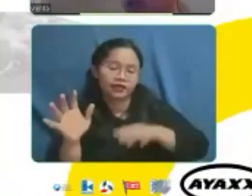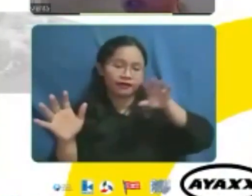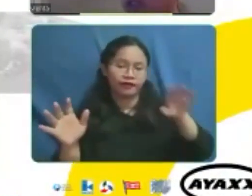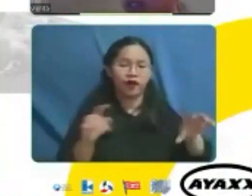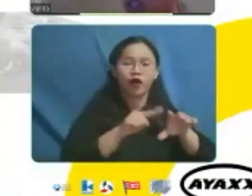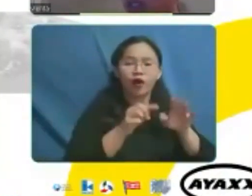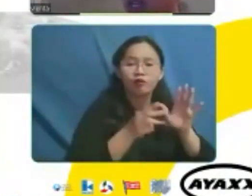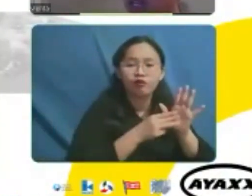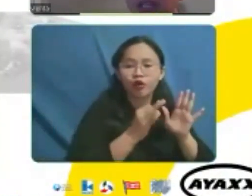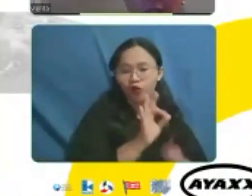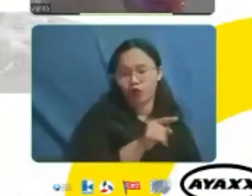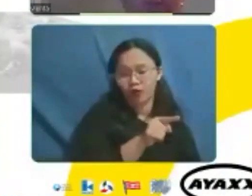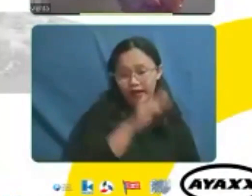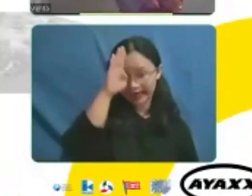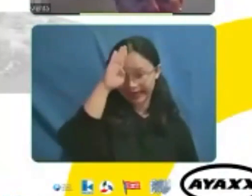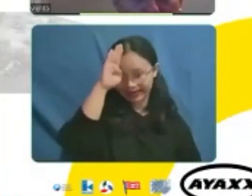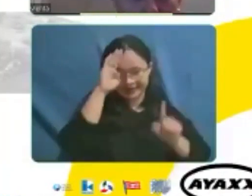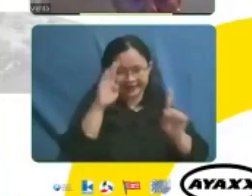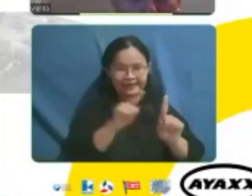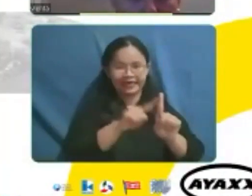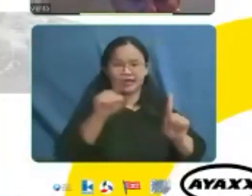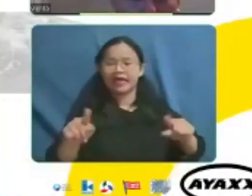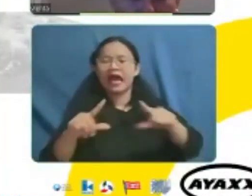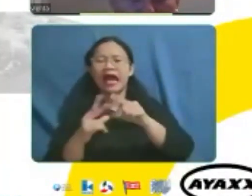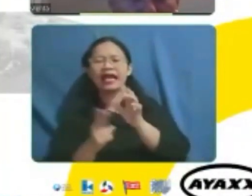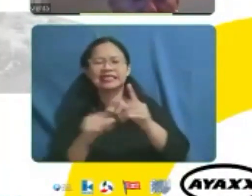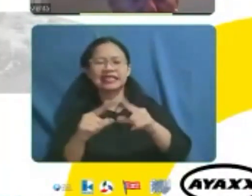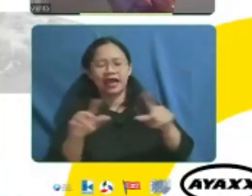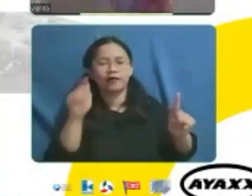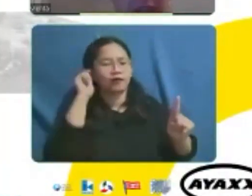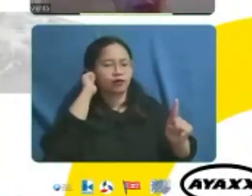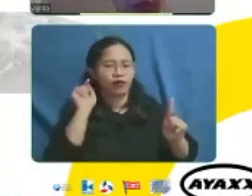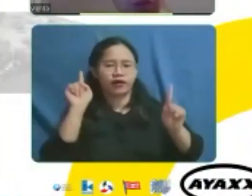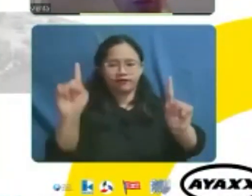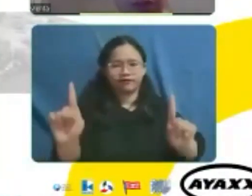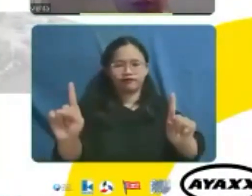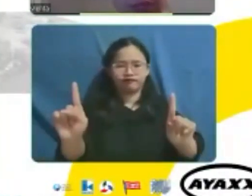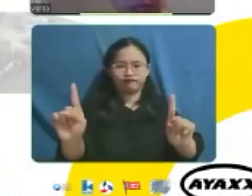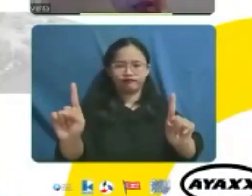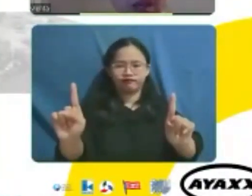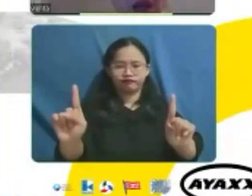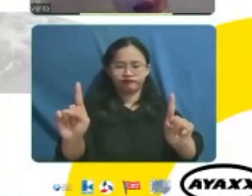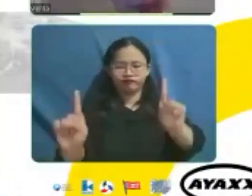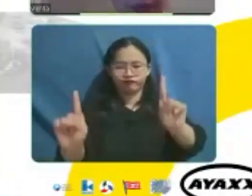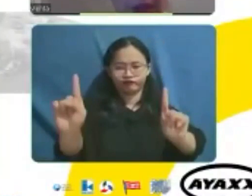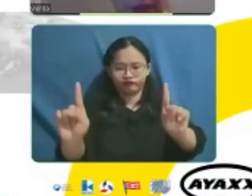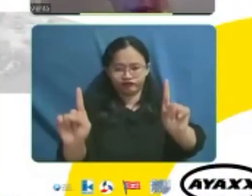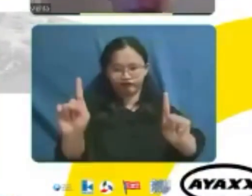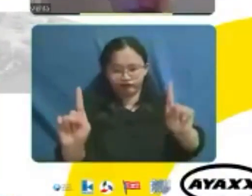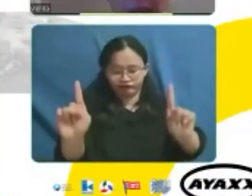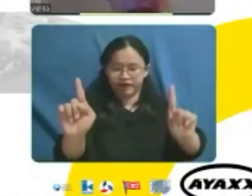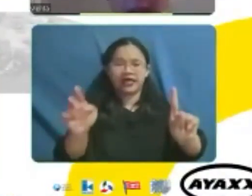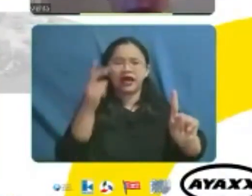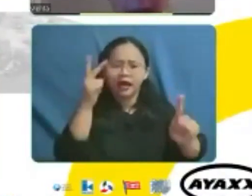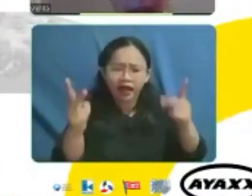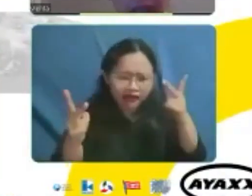pollution concentrations. It's a little bit difficult to see. The slides are not that clear on the screen for some reason. But you can